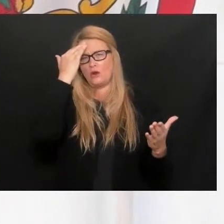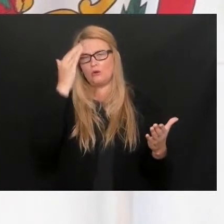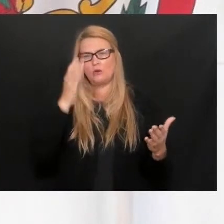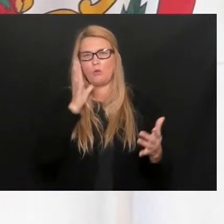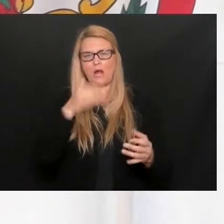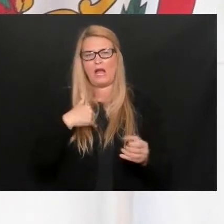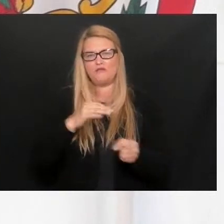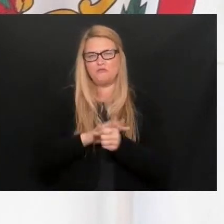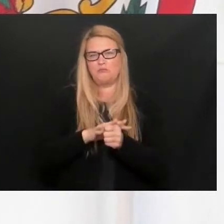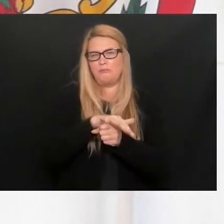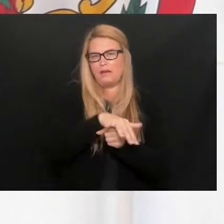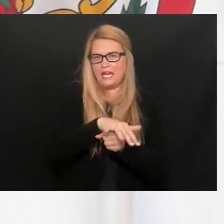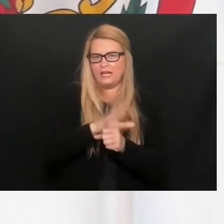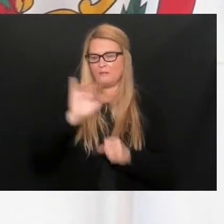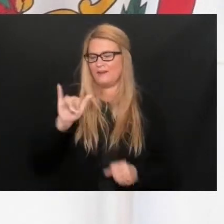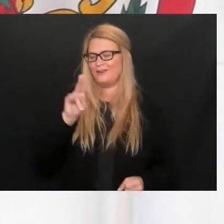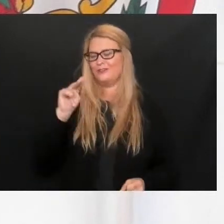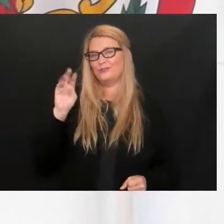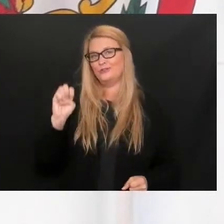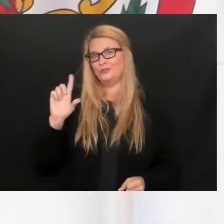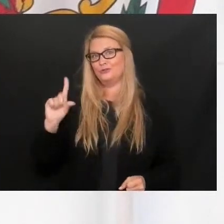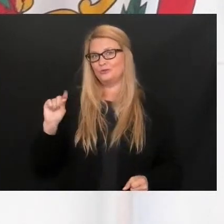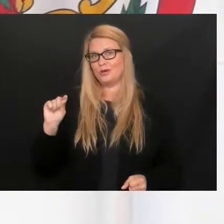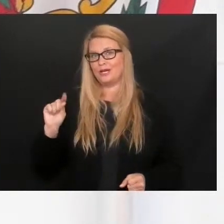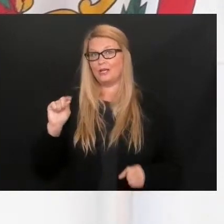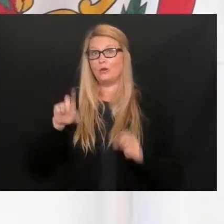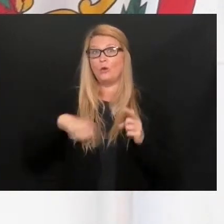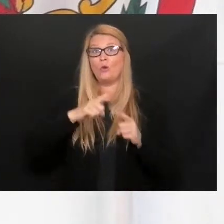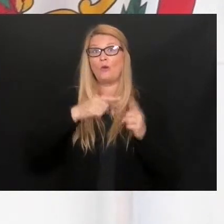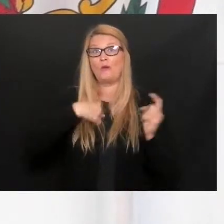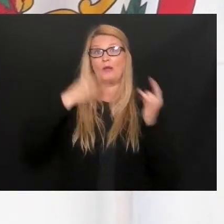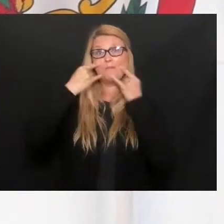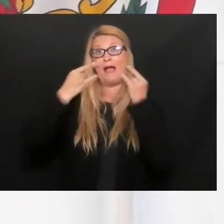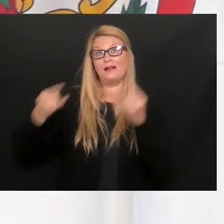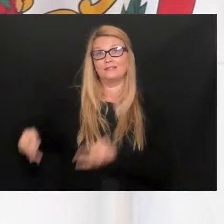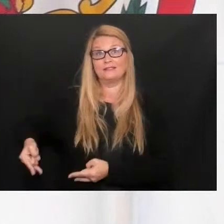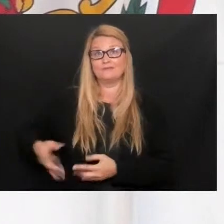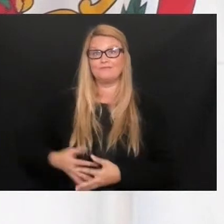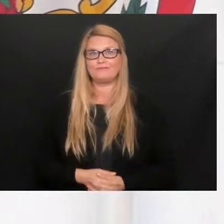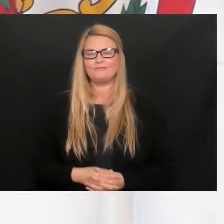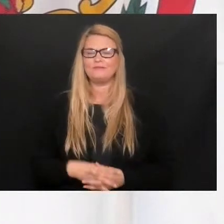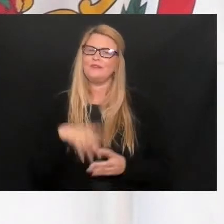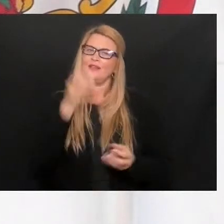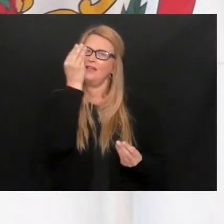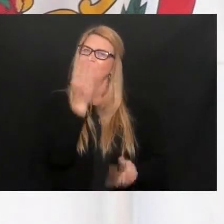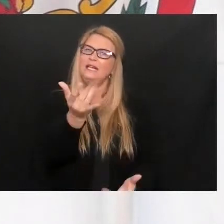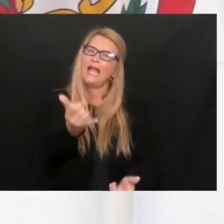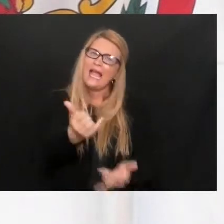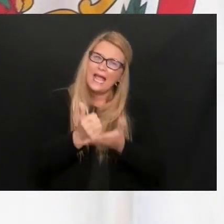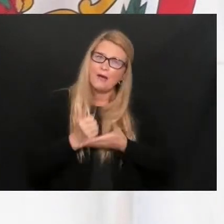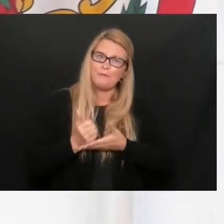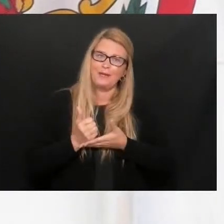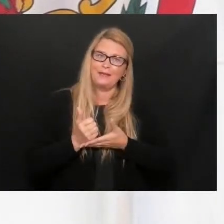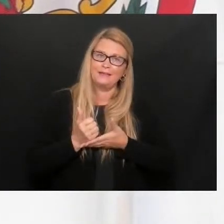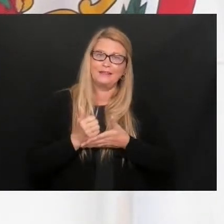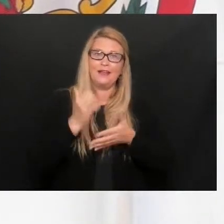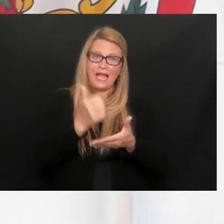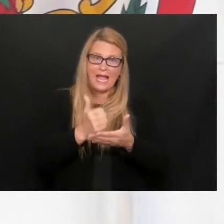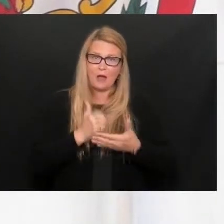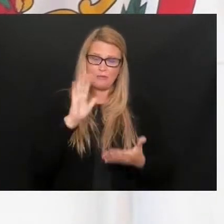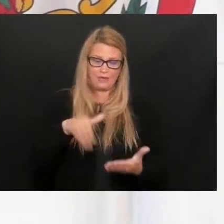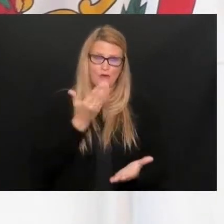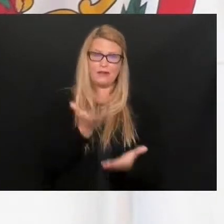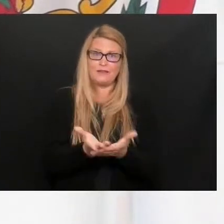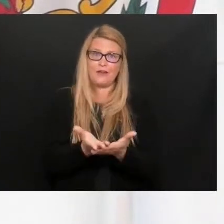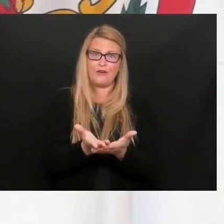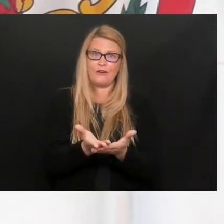plenty close by June 20th when we get rid of the mask. So just help me get there, and we can get there, and